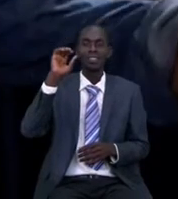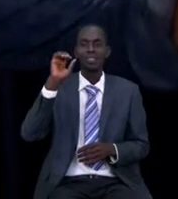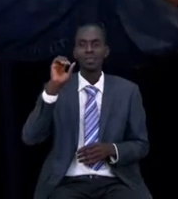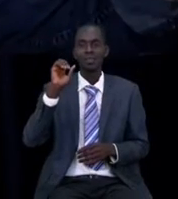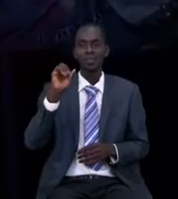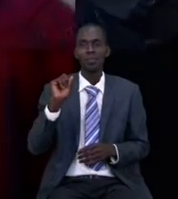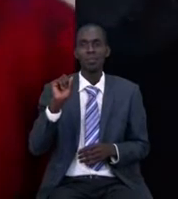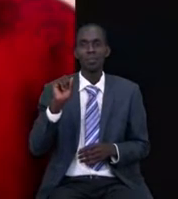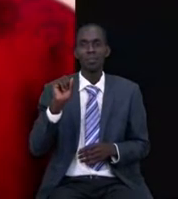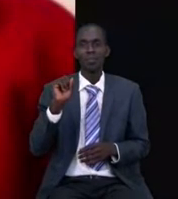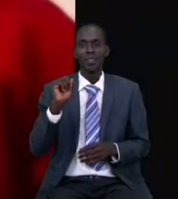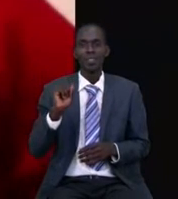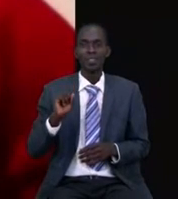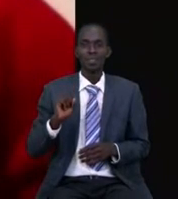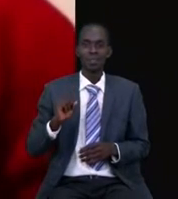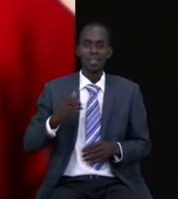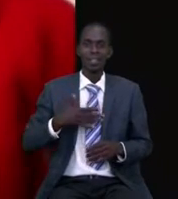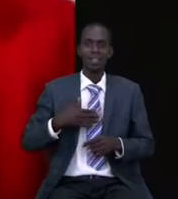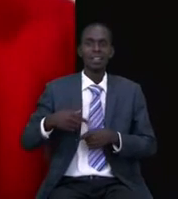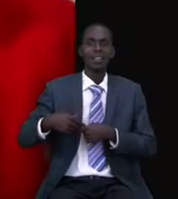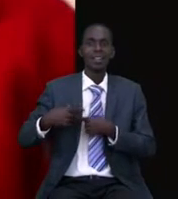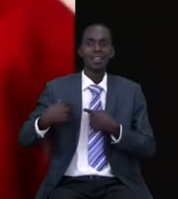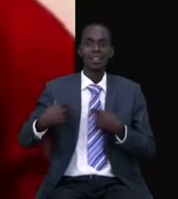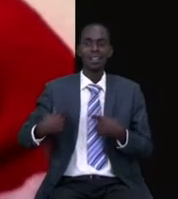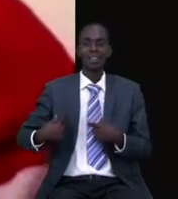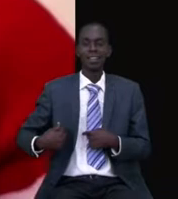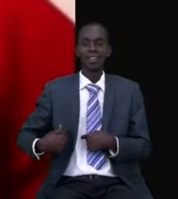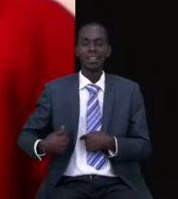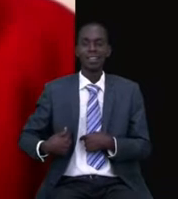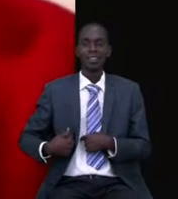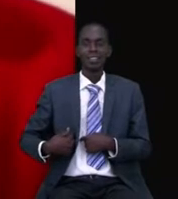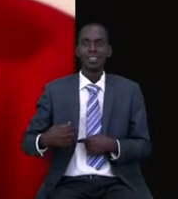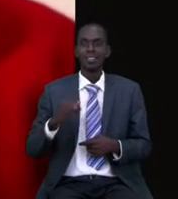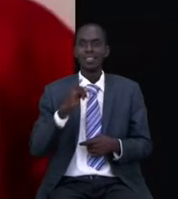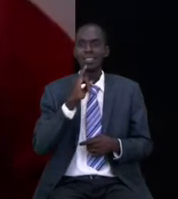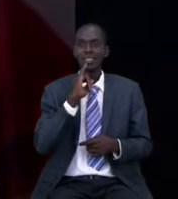One more time. Zuchiata